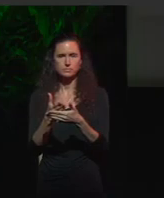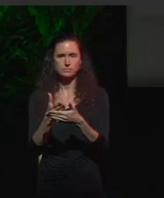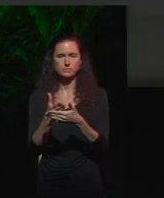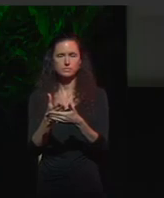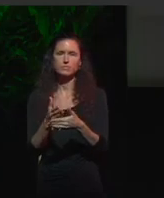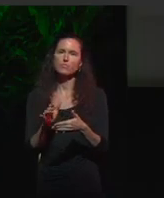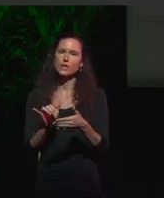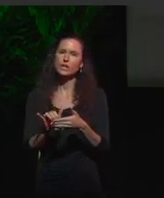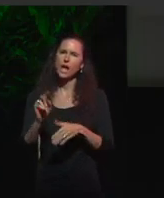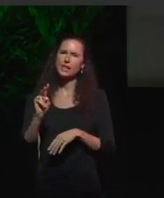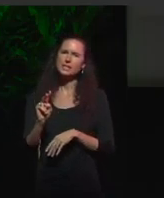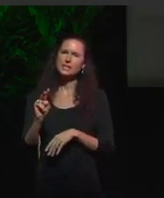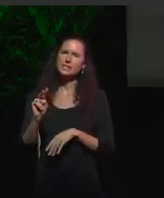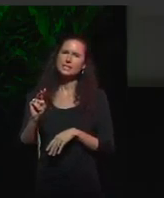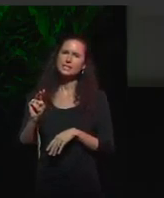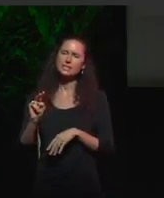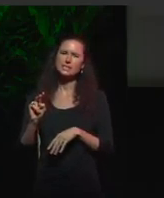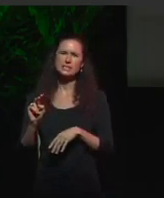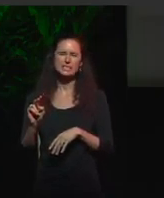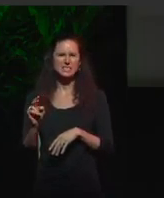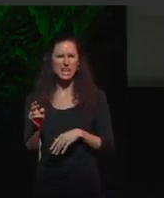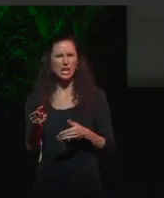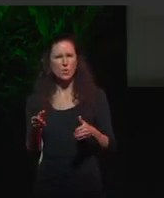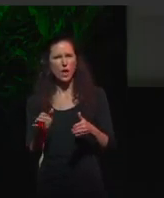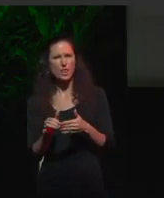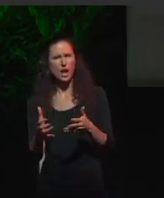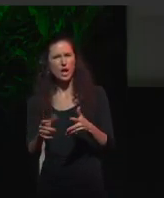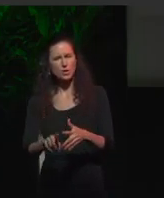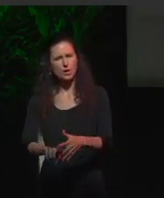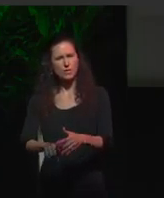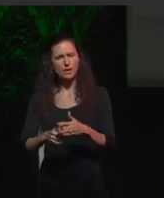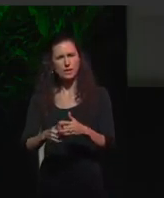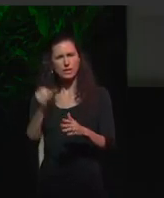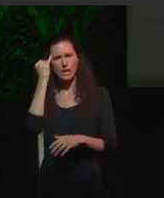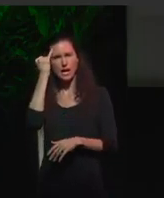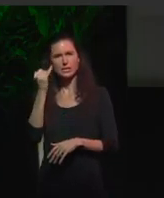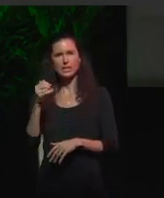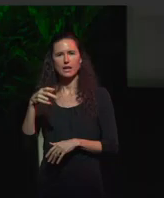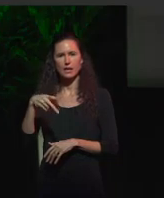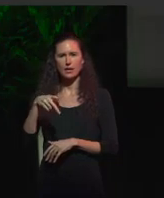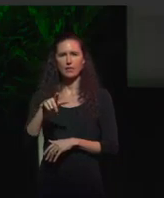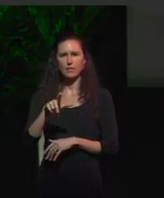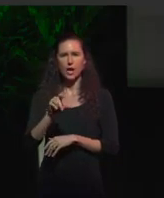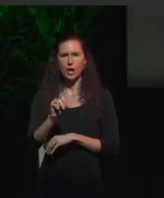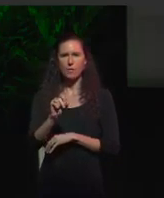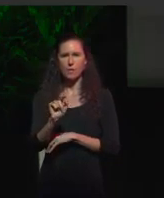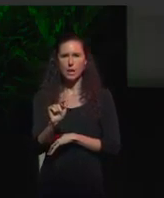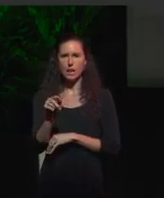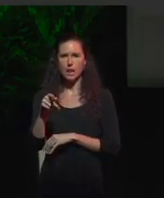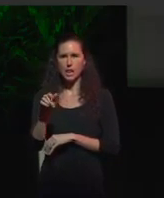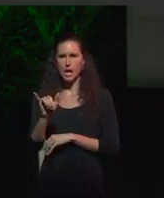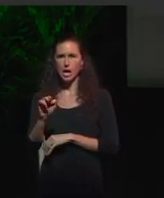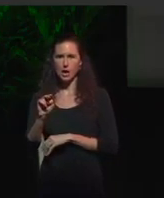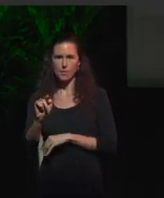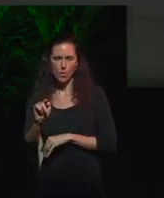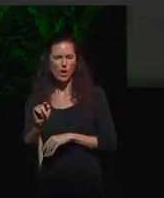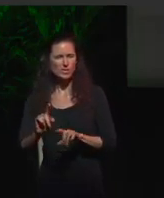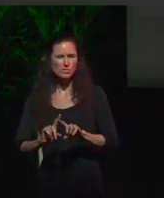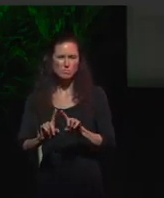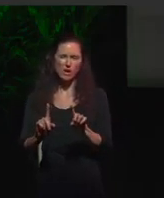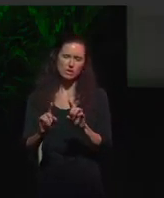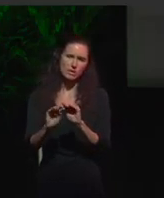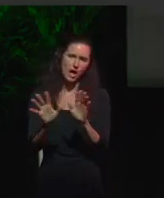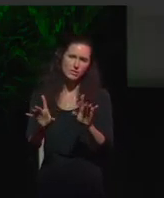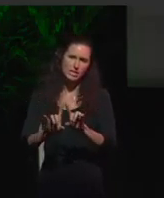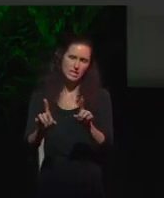And this is the second sense in which I would like to invoke the notion of plot points, except in an obviously different